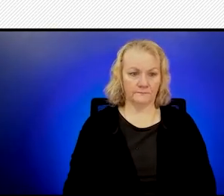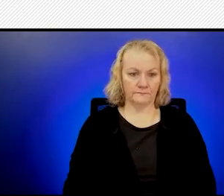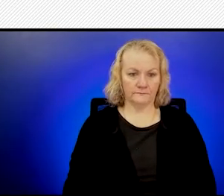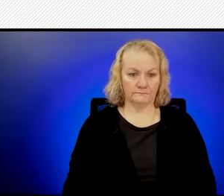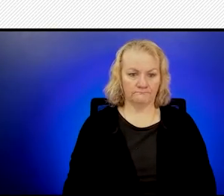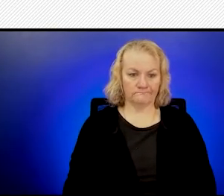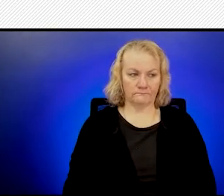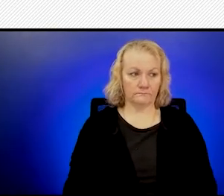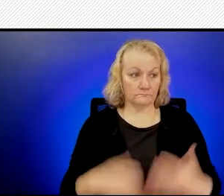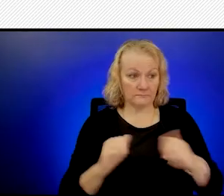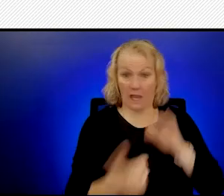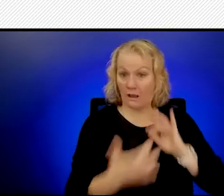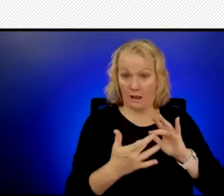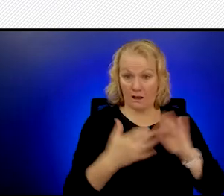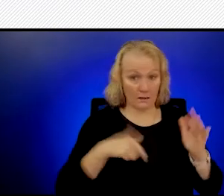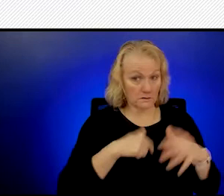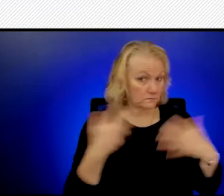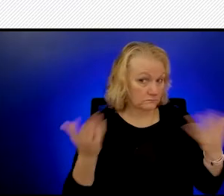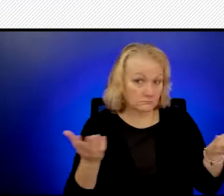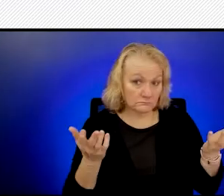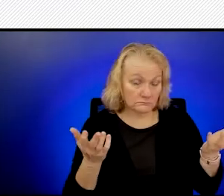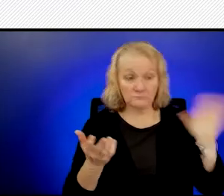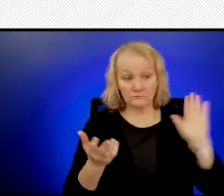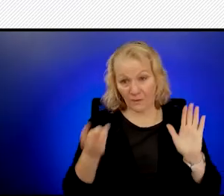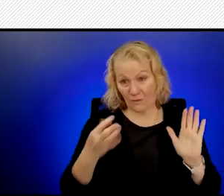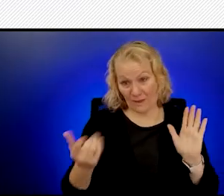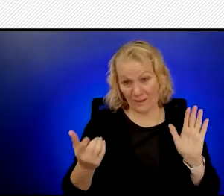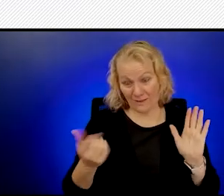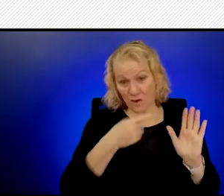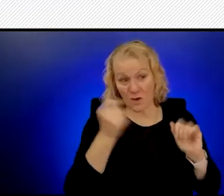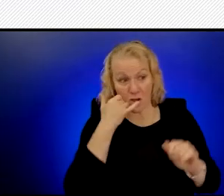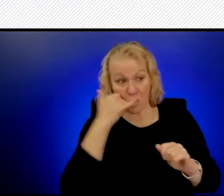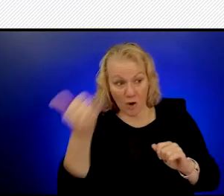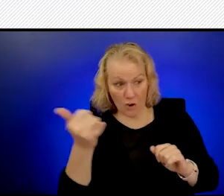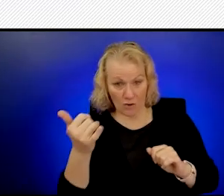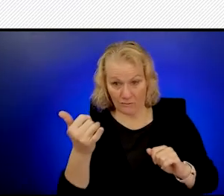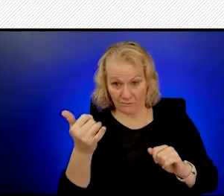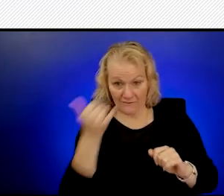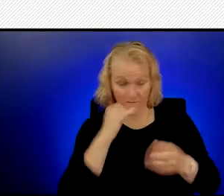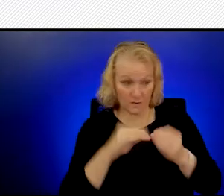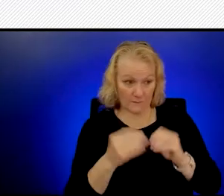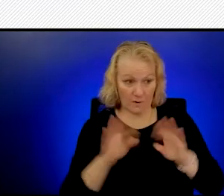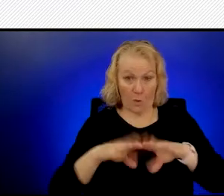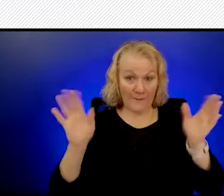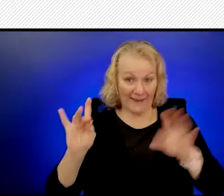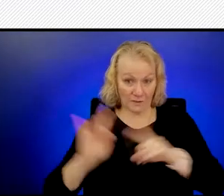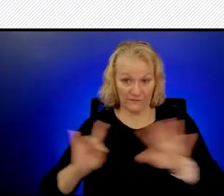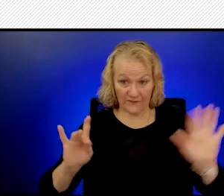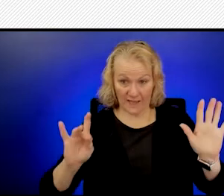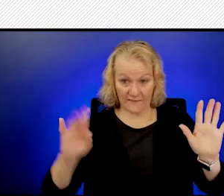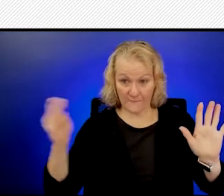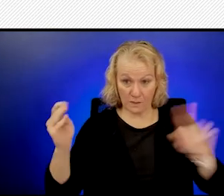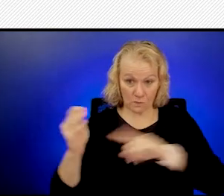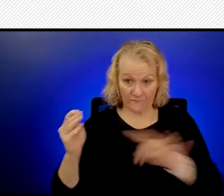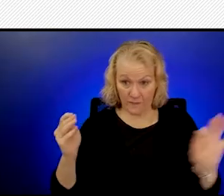So how to contact us? Well, you can call our call center. They're open 8 to 5, Monday through